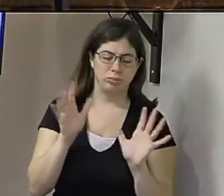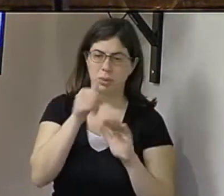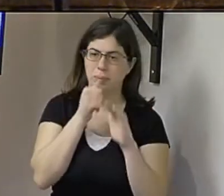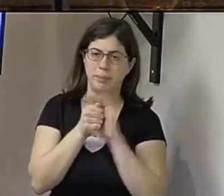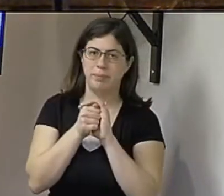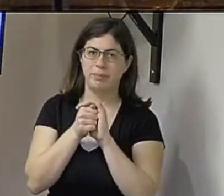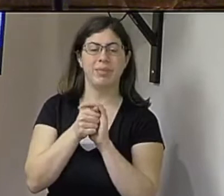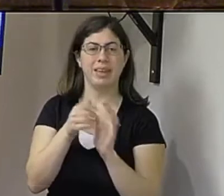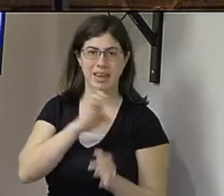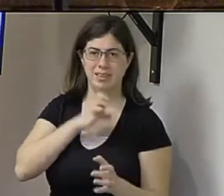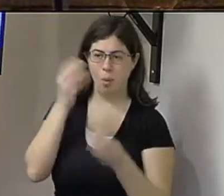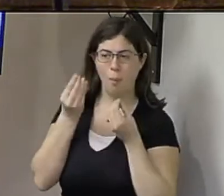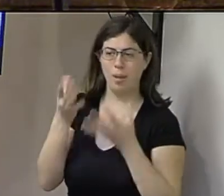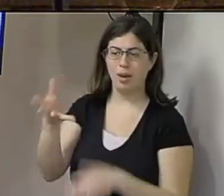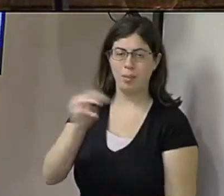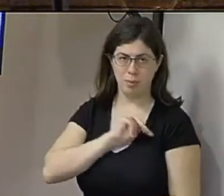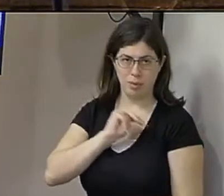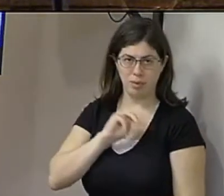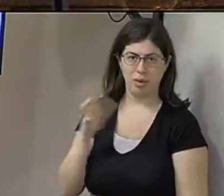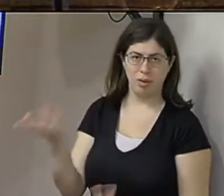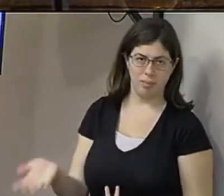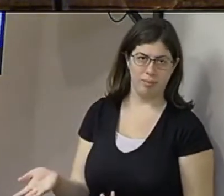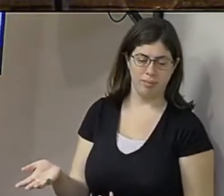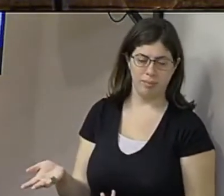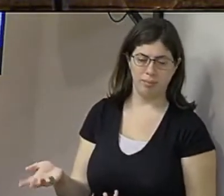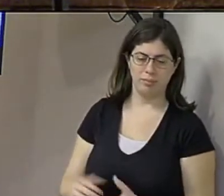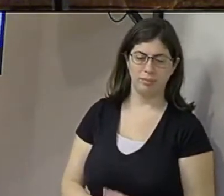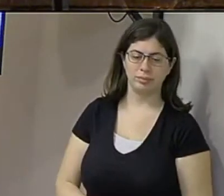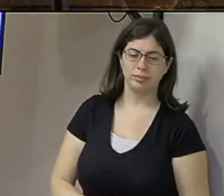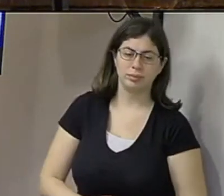for Esther obeyed Mordecai just as when she was brought up by him. So